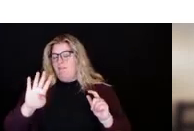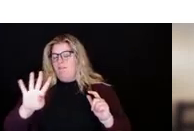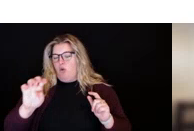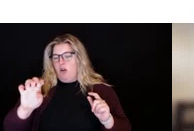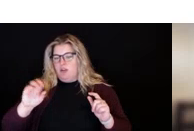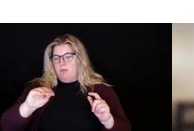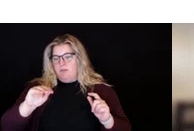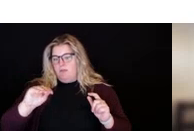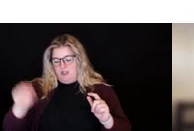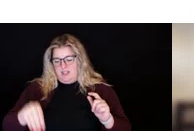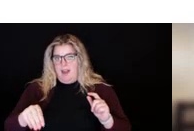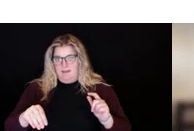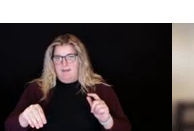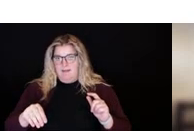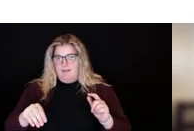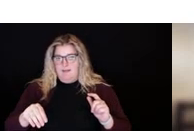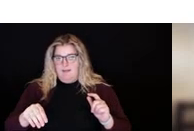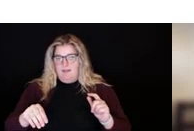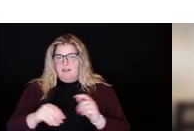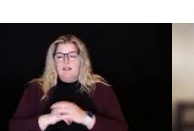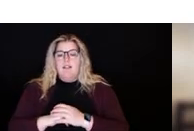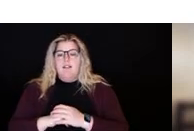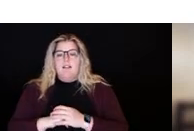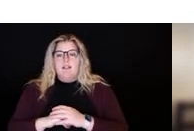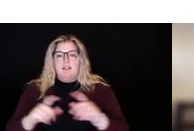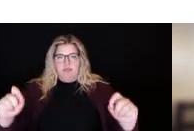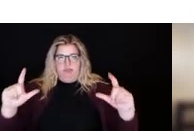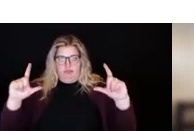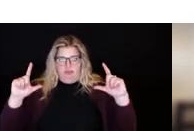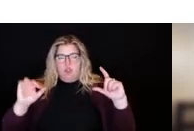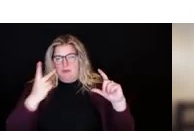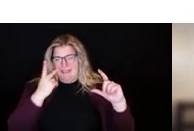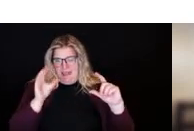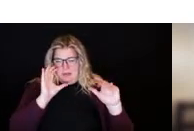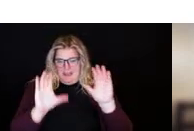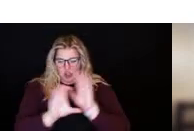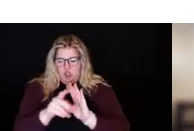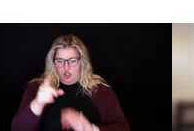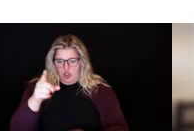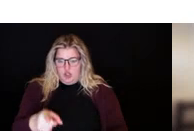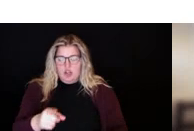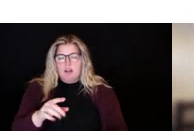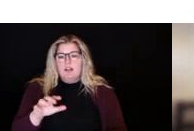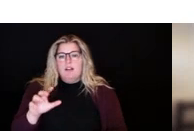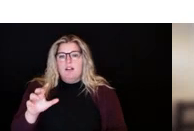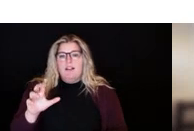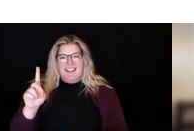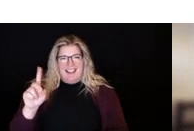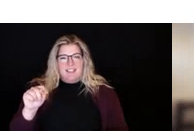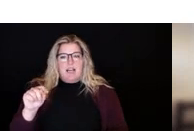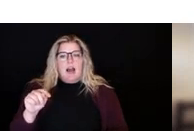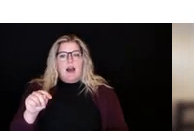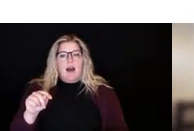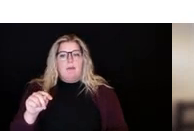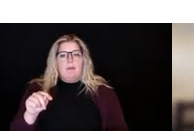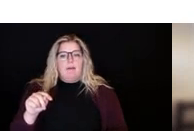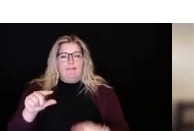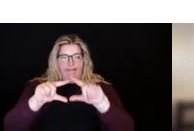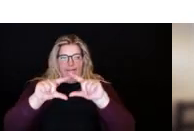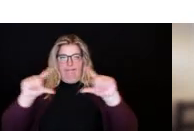1.4.10. And what you can see in this screenshot is that the desktop navigation is essentially